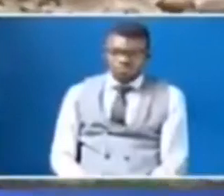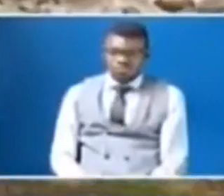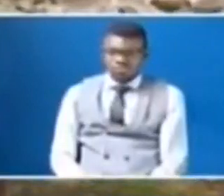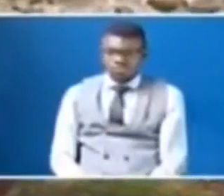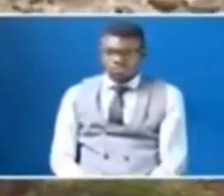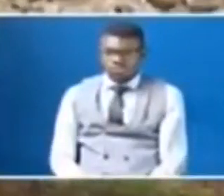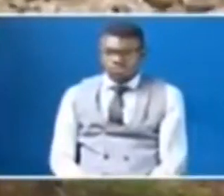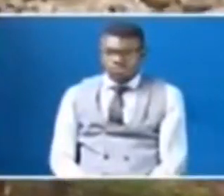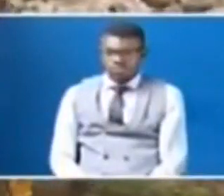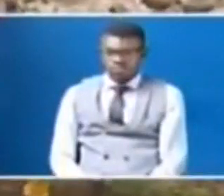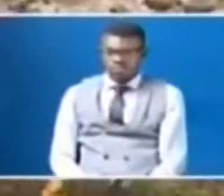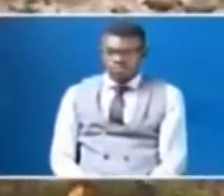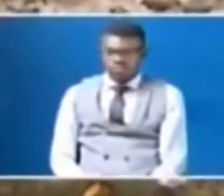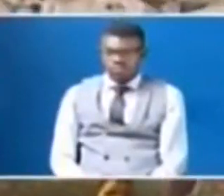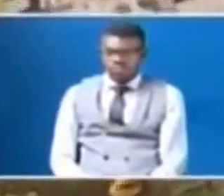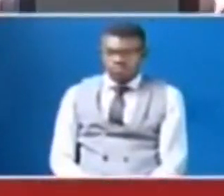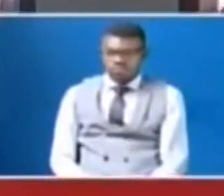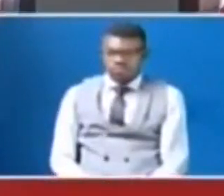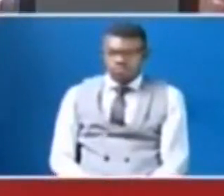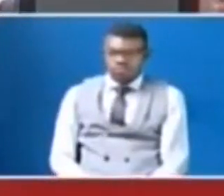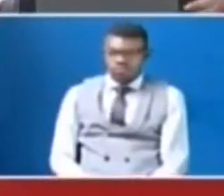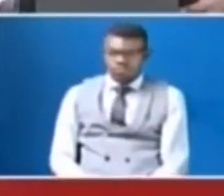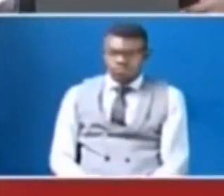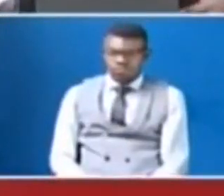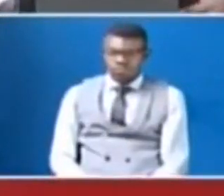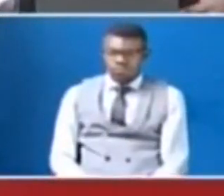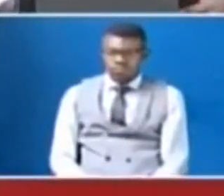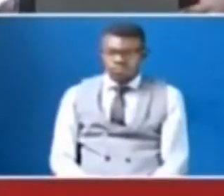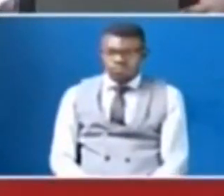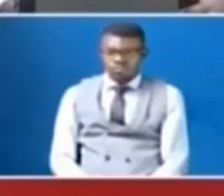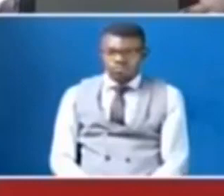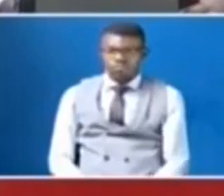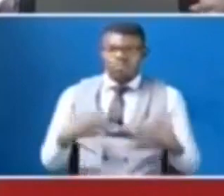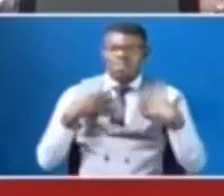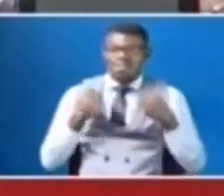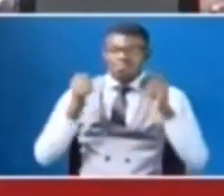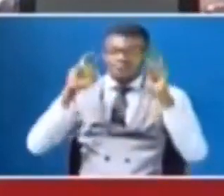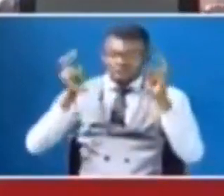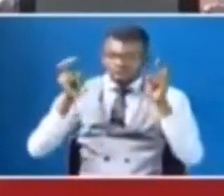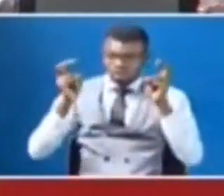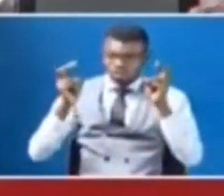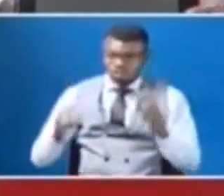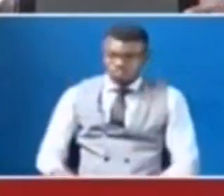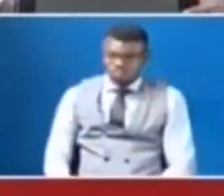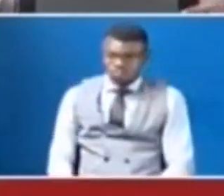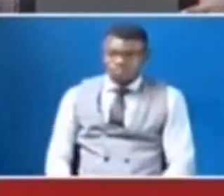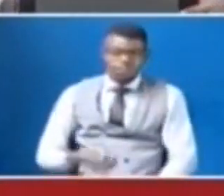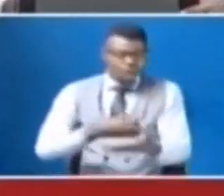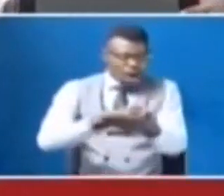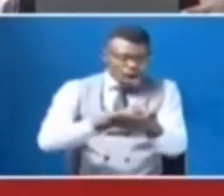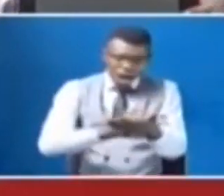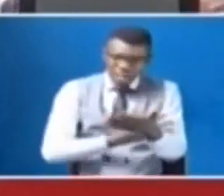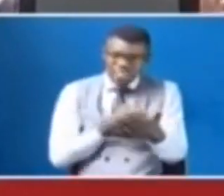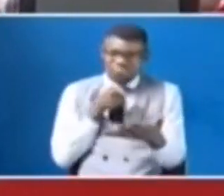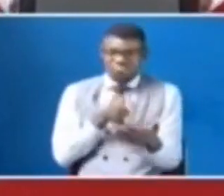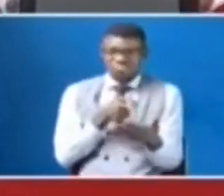Lee, Elgeyo Marakwet County. Peace to health matters. Now, getting a diagnosis of cancer is one